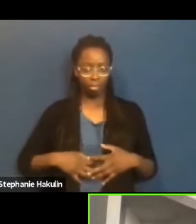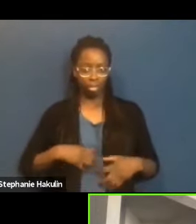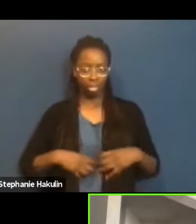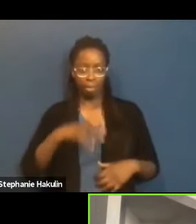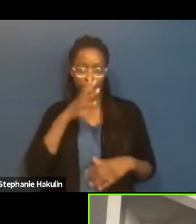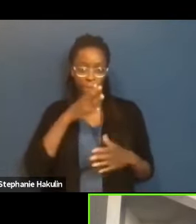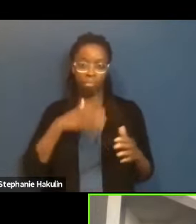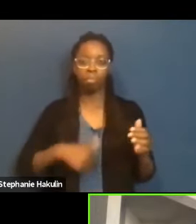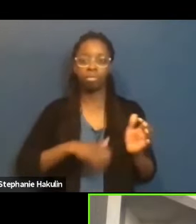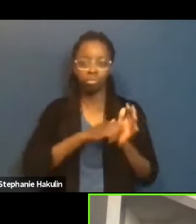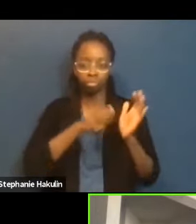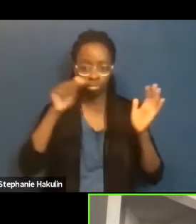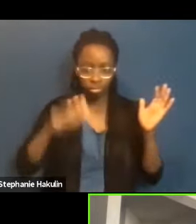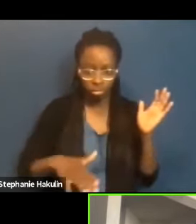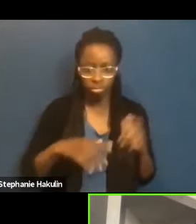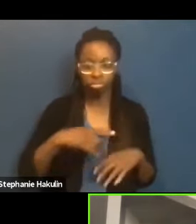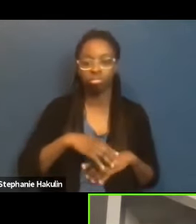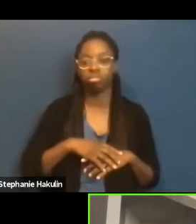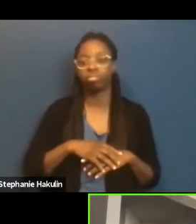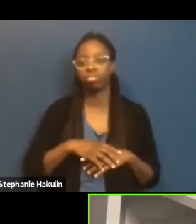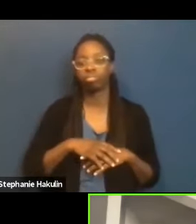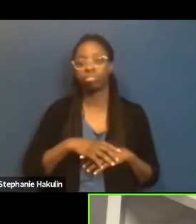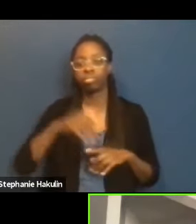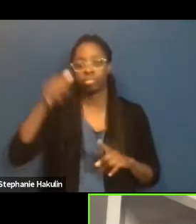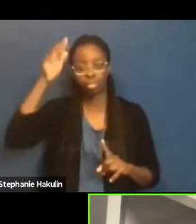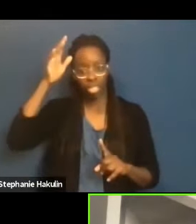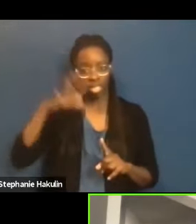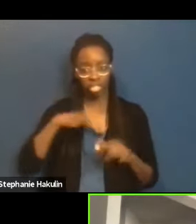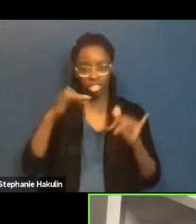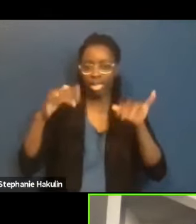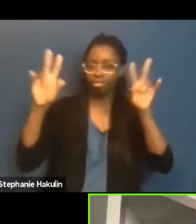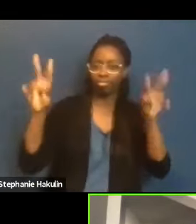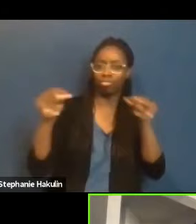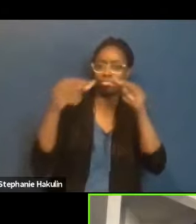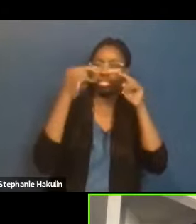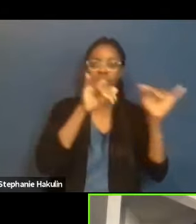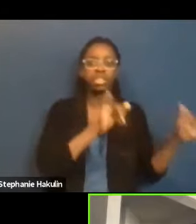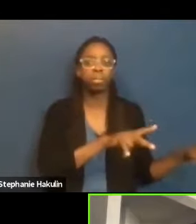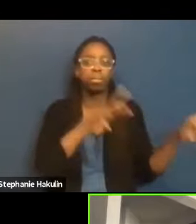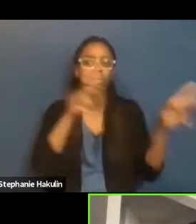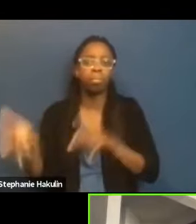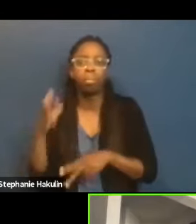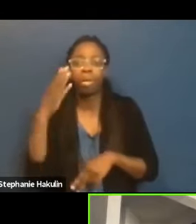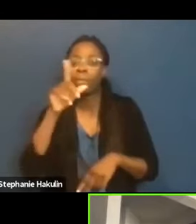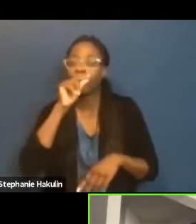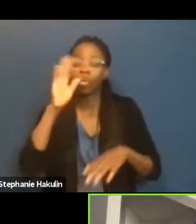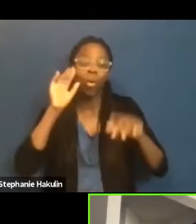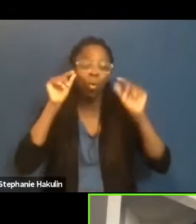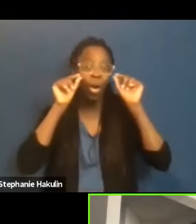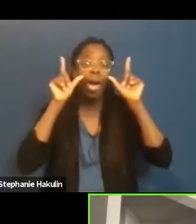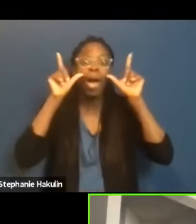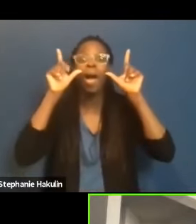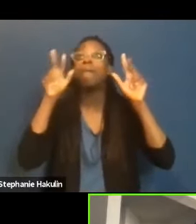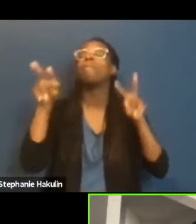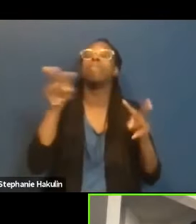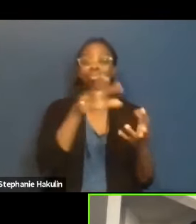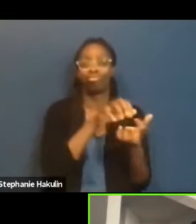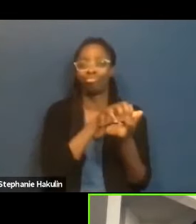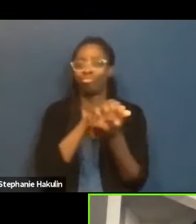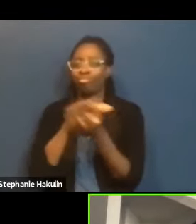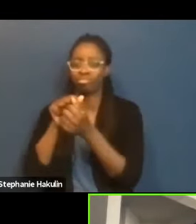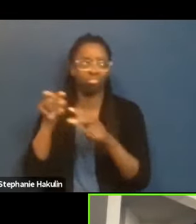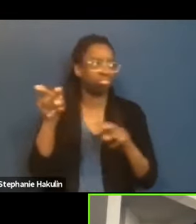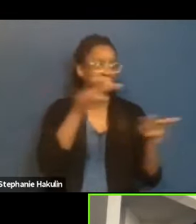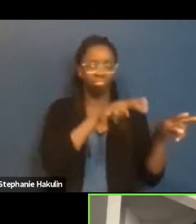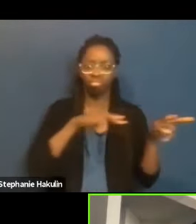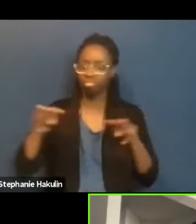slaves, who will look you in the eyes like a bluebird awakening to a Holocaust and whisper, I'm just afraid to raise a Black son.